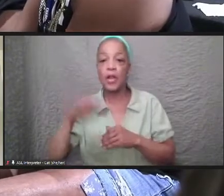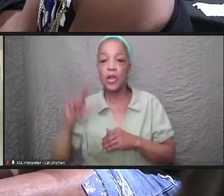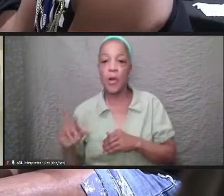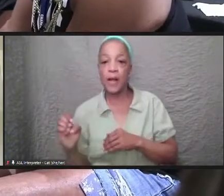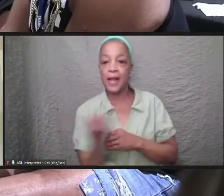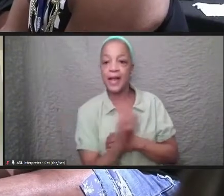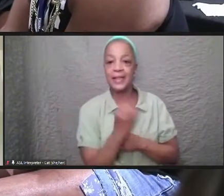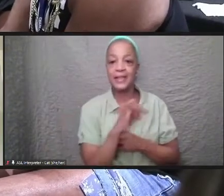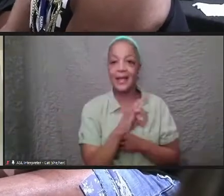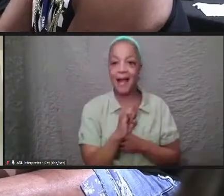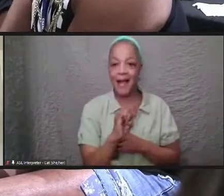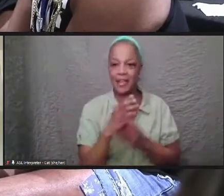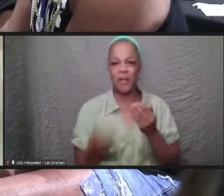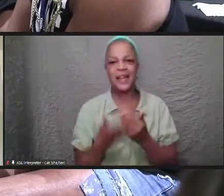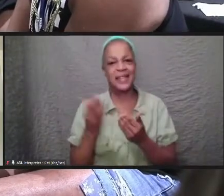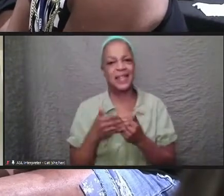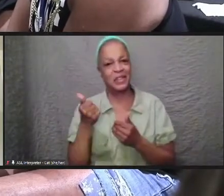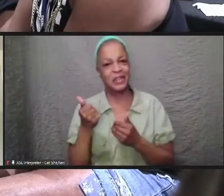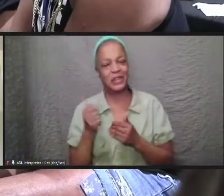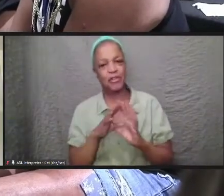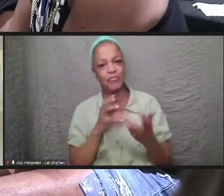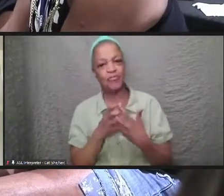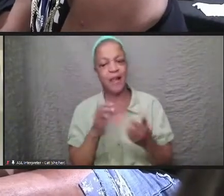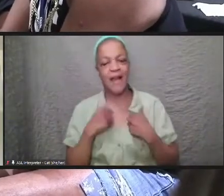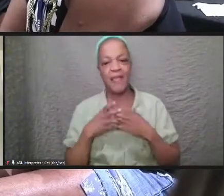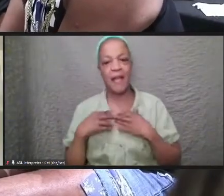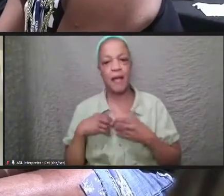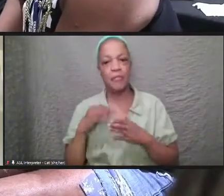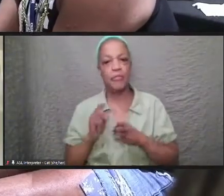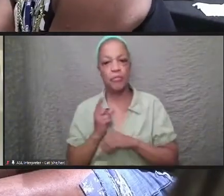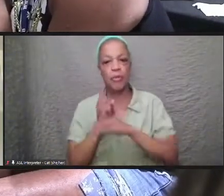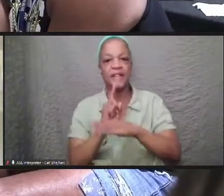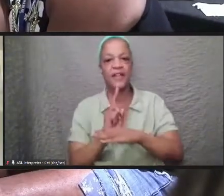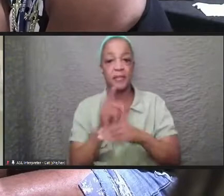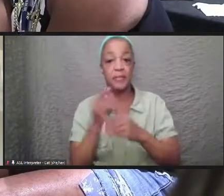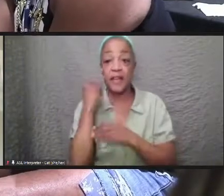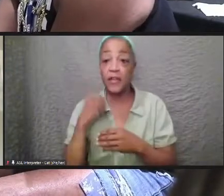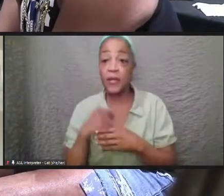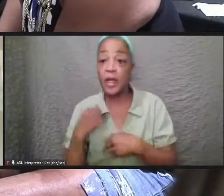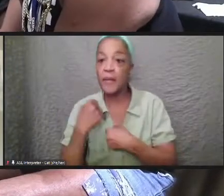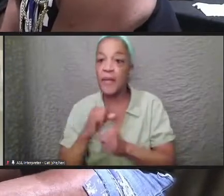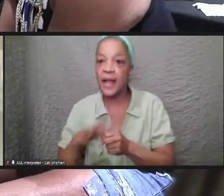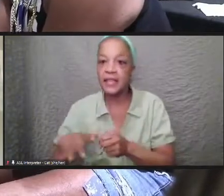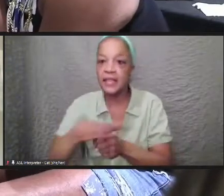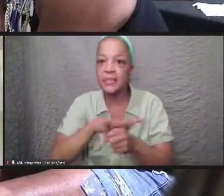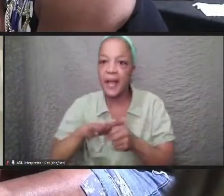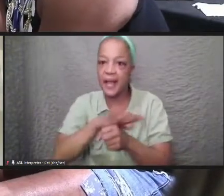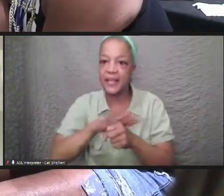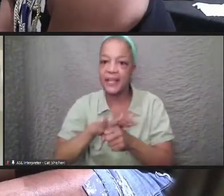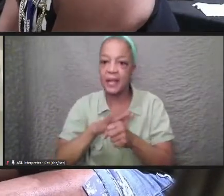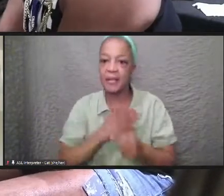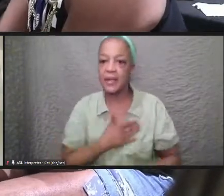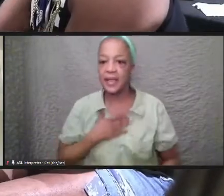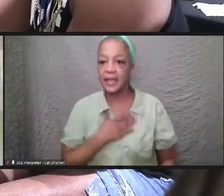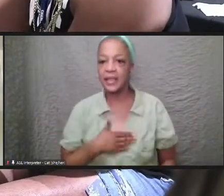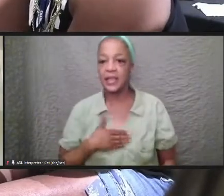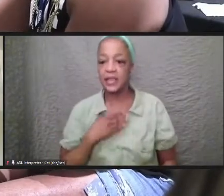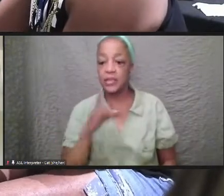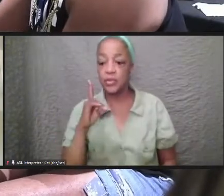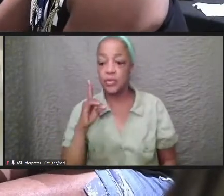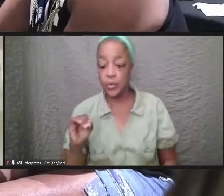than I thought. I had that privilege, but again, if you can make those spaces, please do,